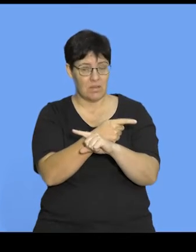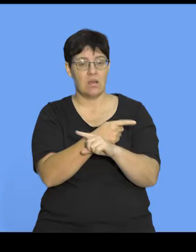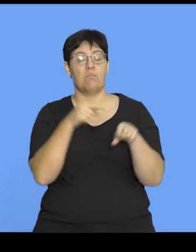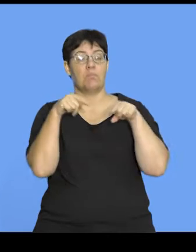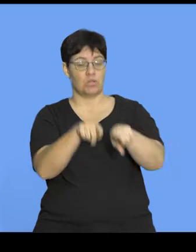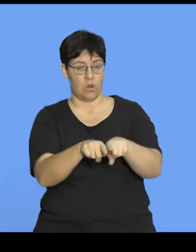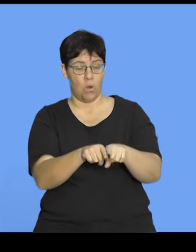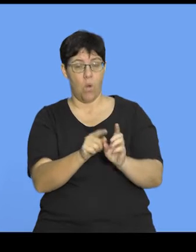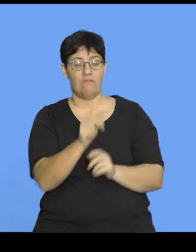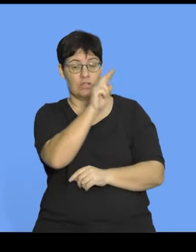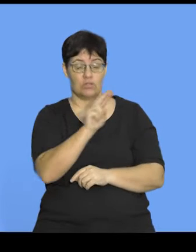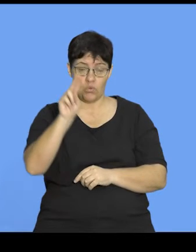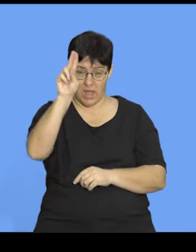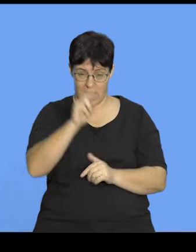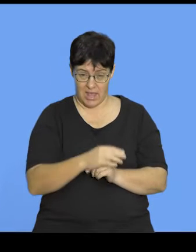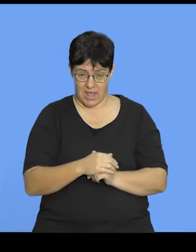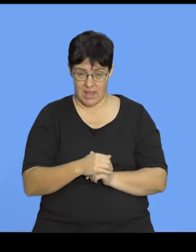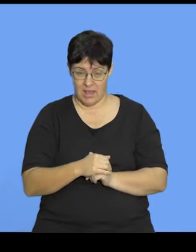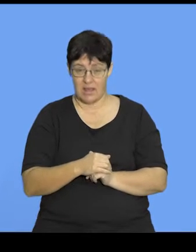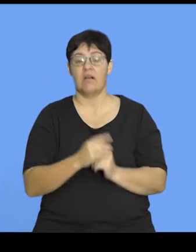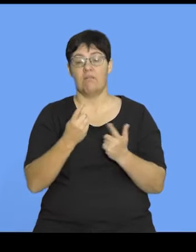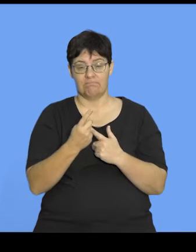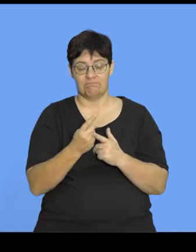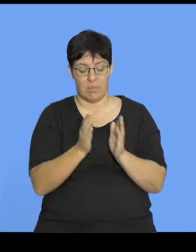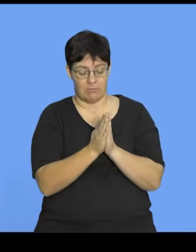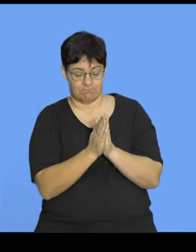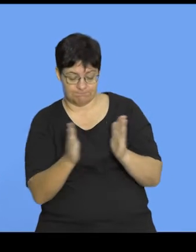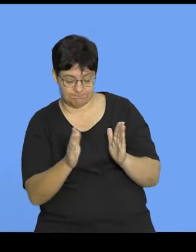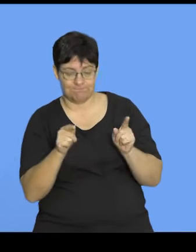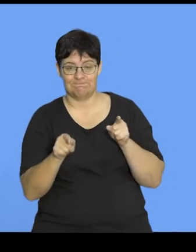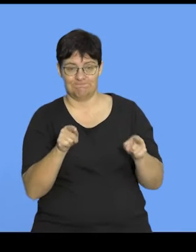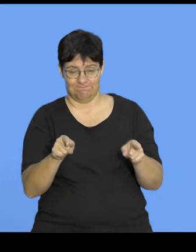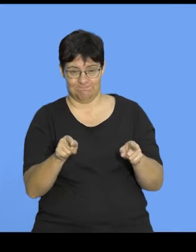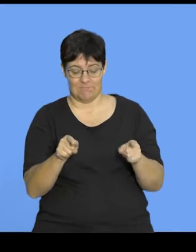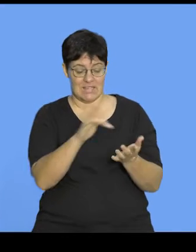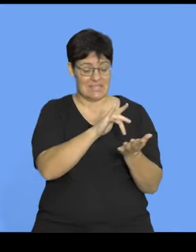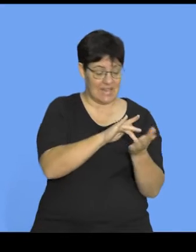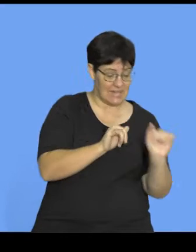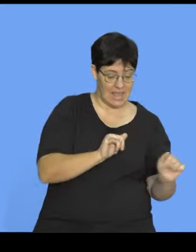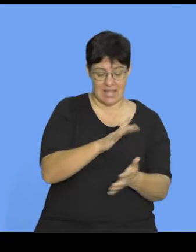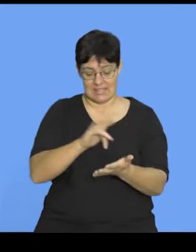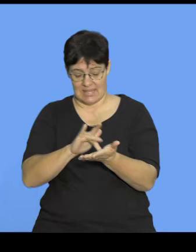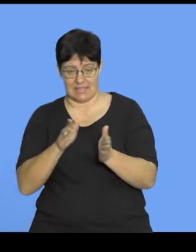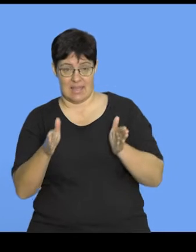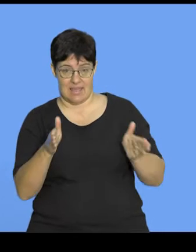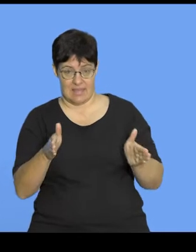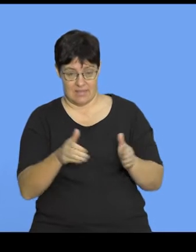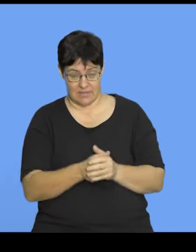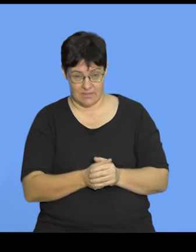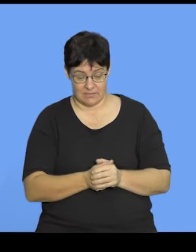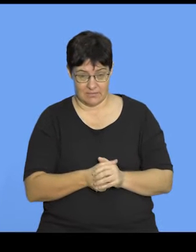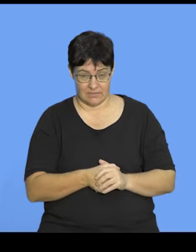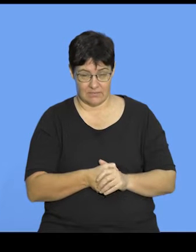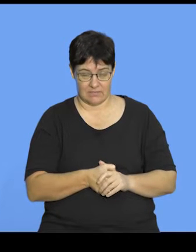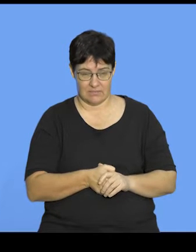the square of the distance between their centers. Often with